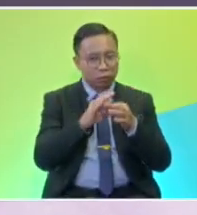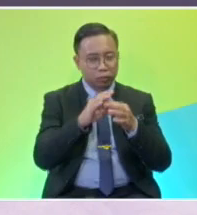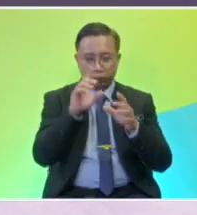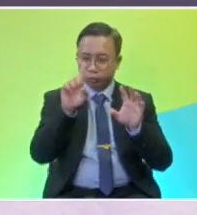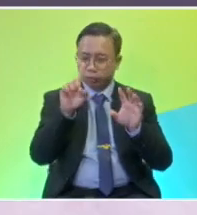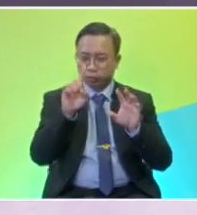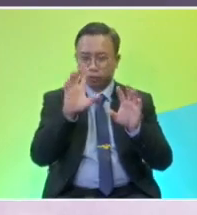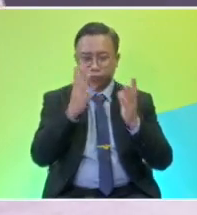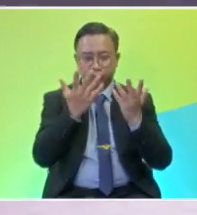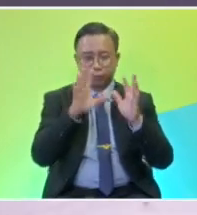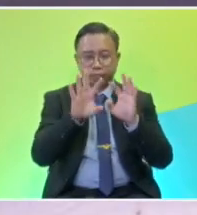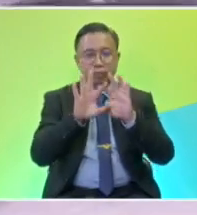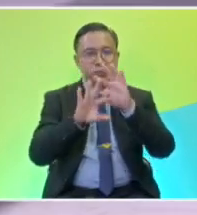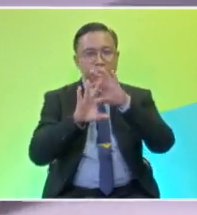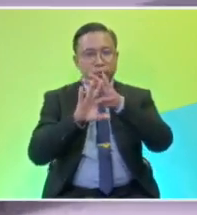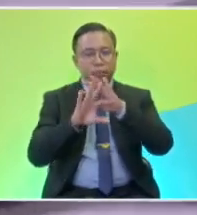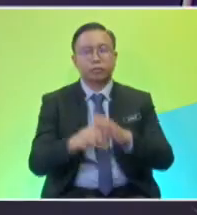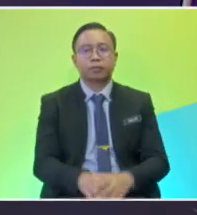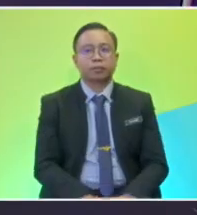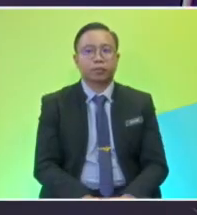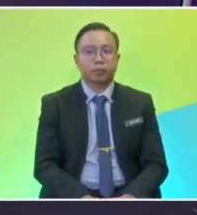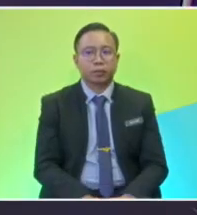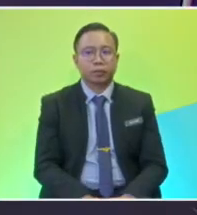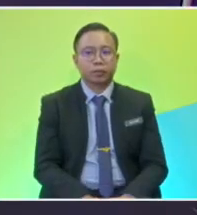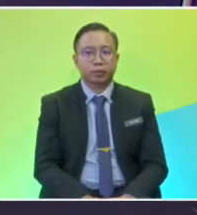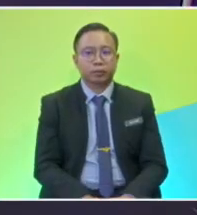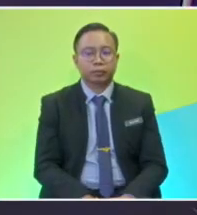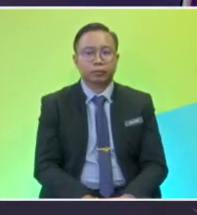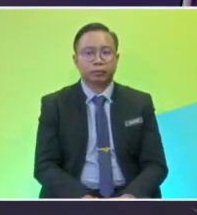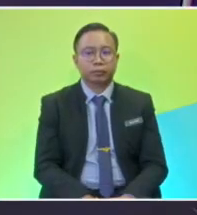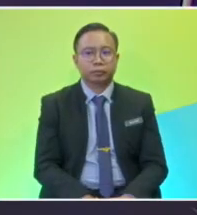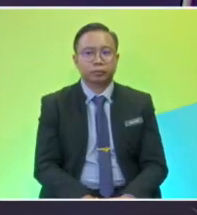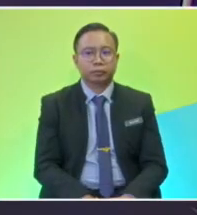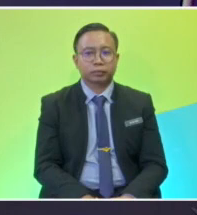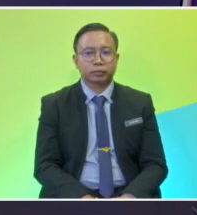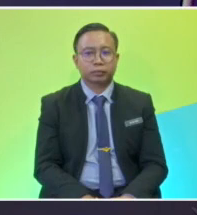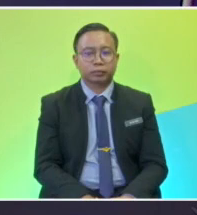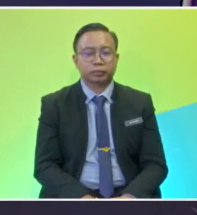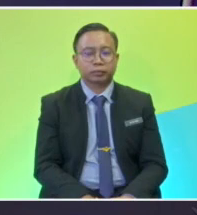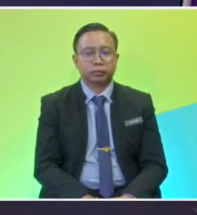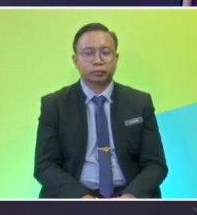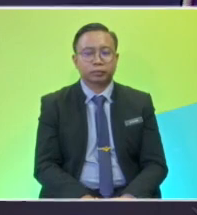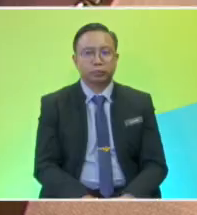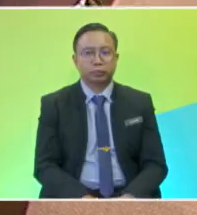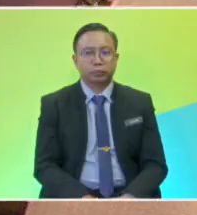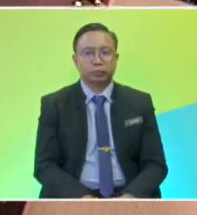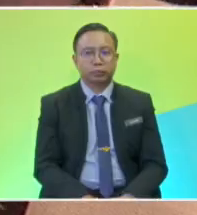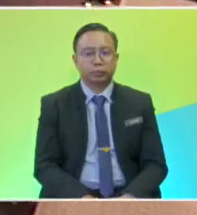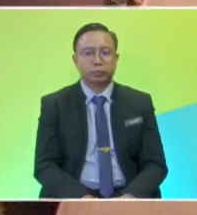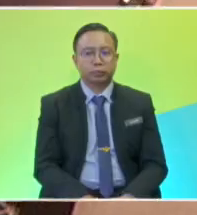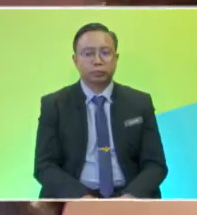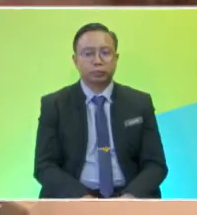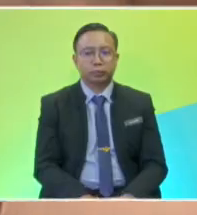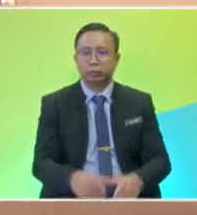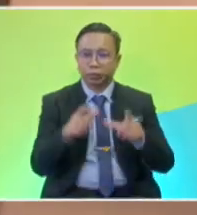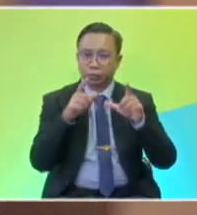Okay, I'll put for one finger. So, sorry, Mr. Skeleton. Right, so I put here.